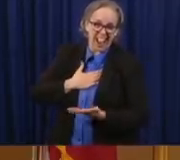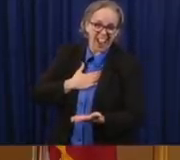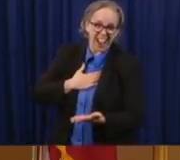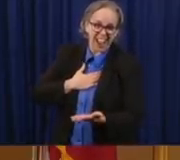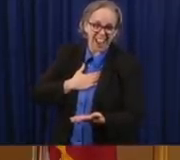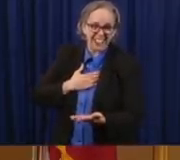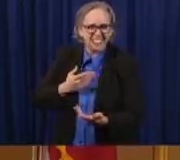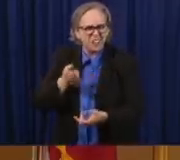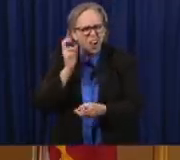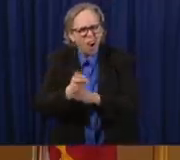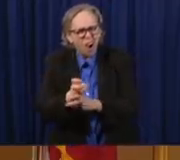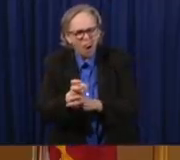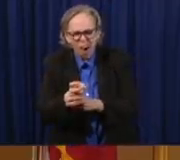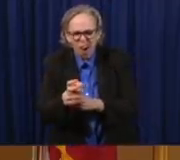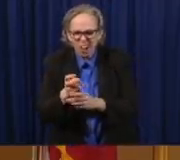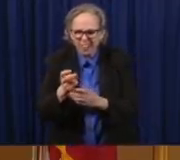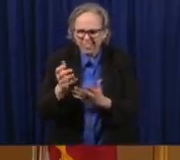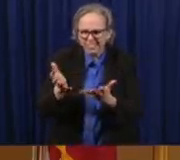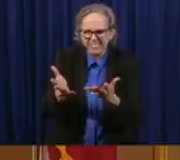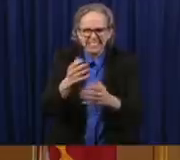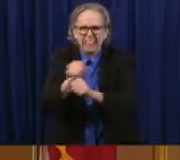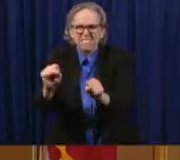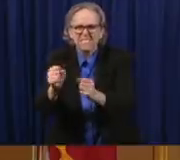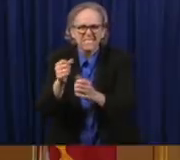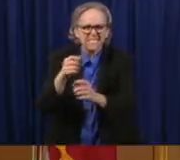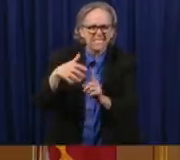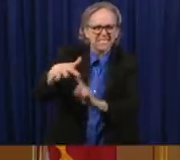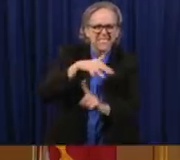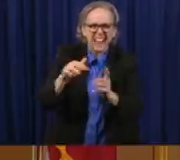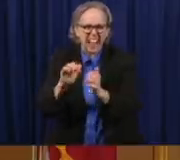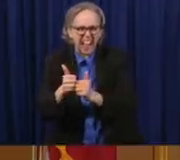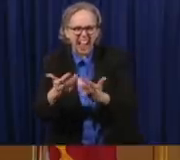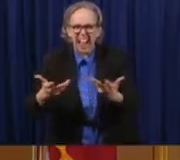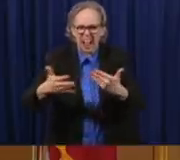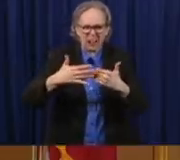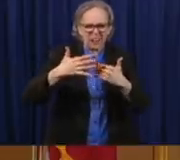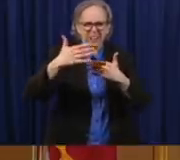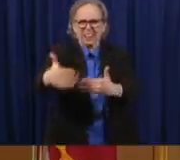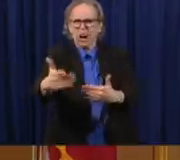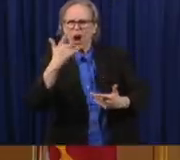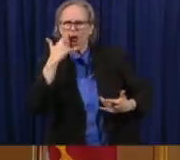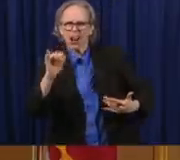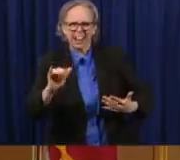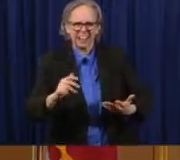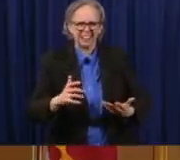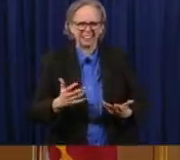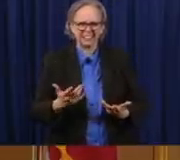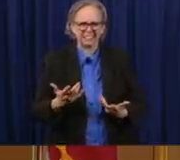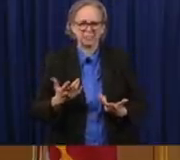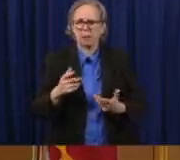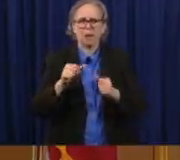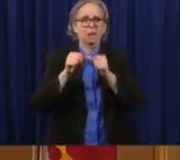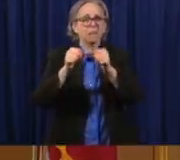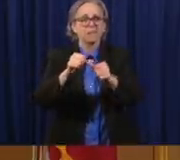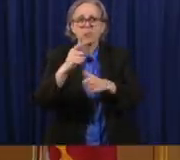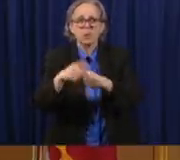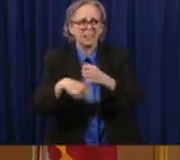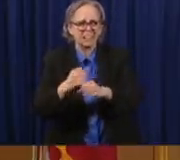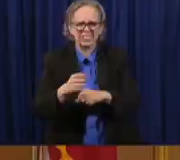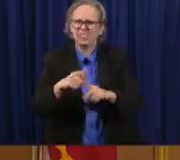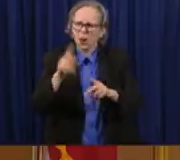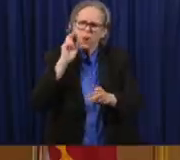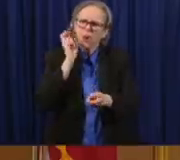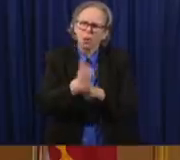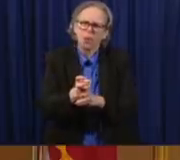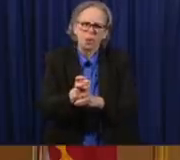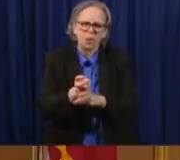about this period that we're in. Whether it's lasts for a year, whatever it lasts, it's going to be tough for bigger